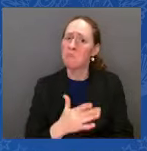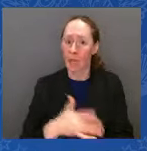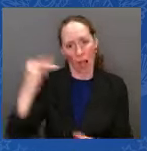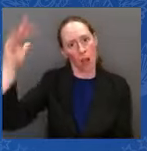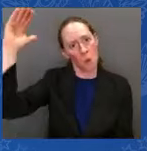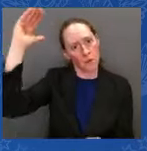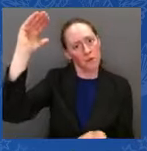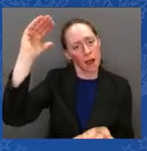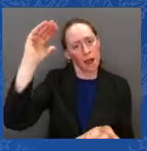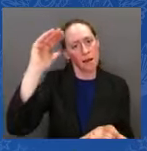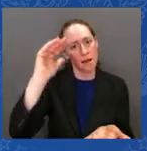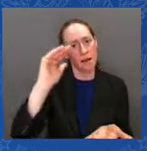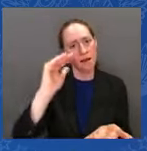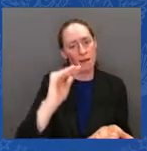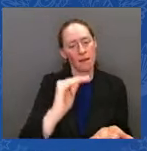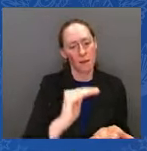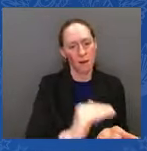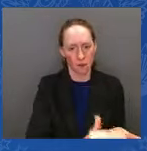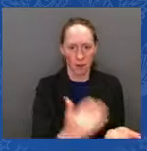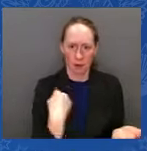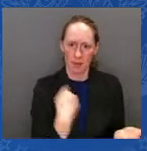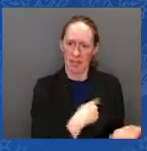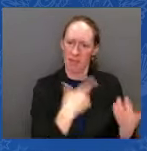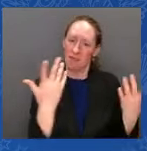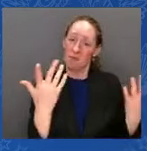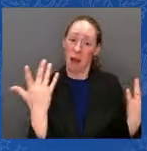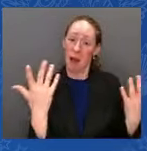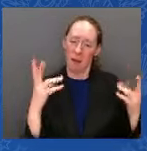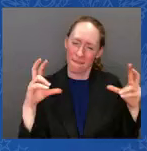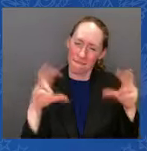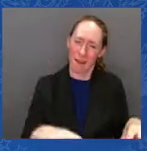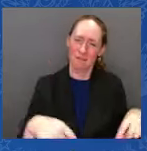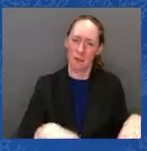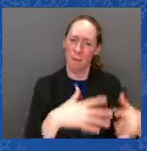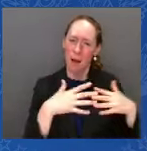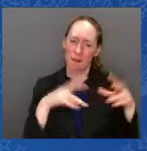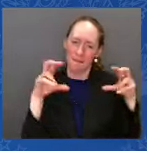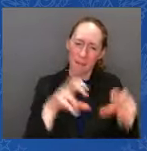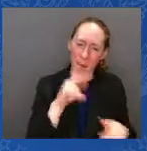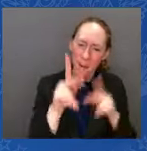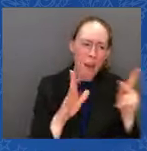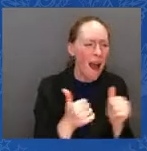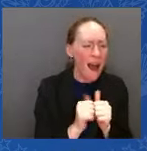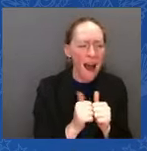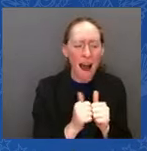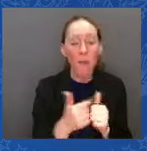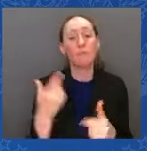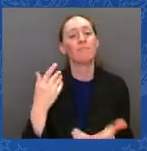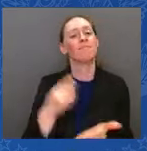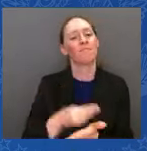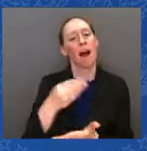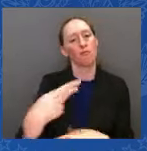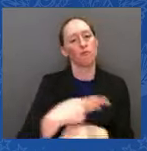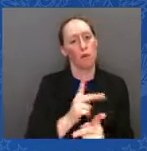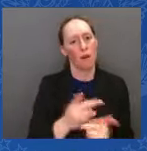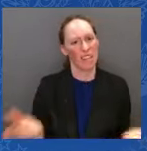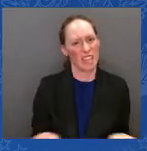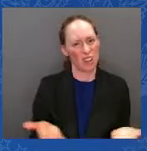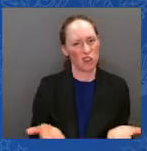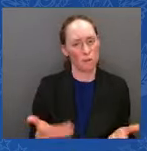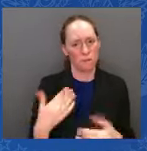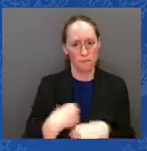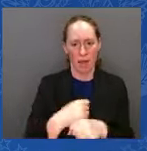position to invest in America, in all of America, the way we do that is we buy American products, we hire American workers. I get to spend a lot of